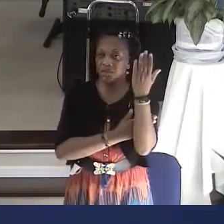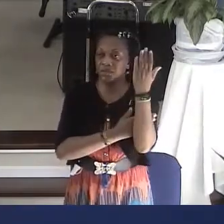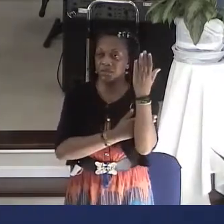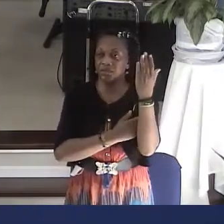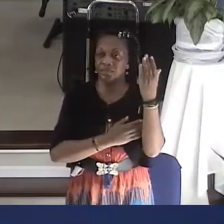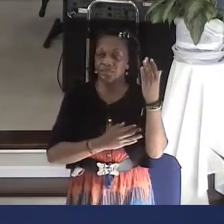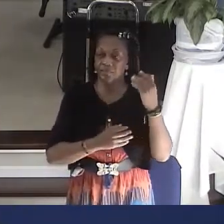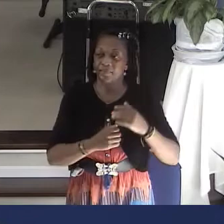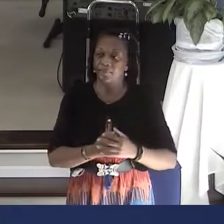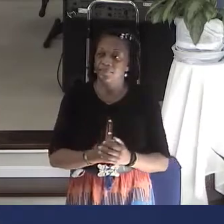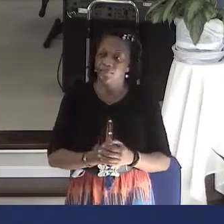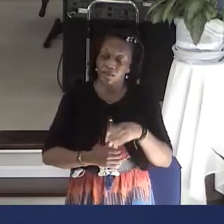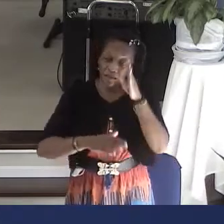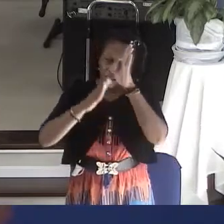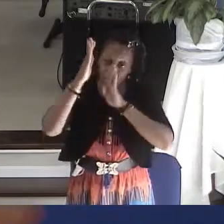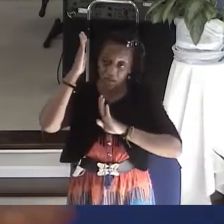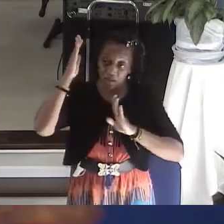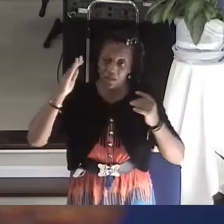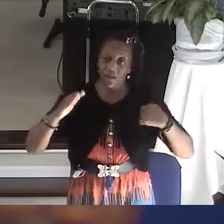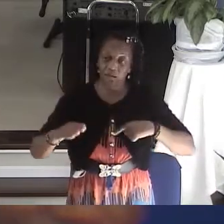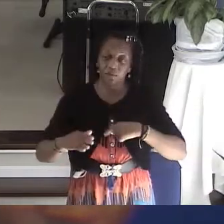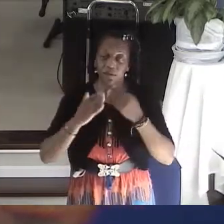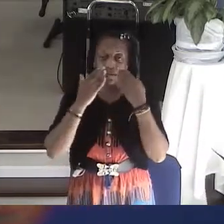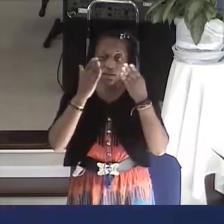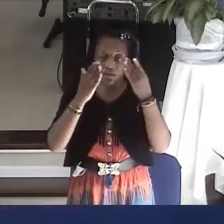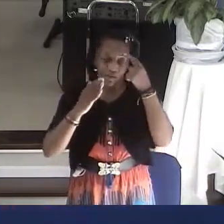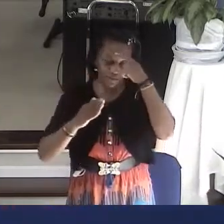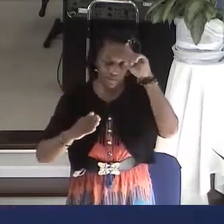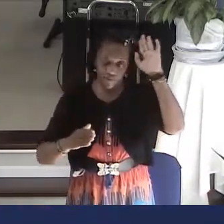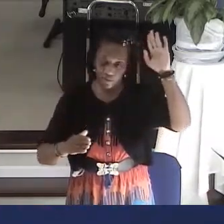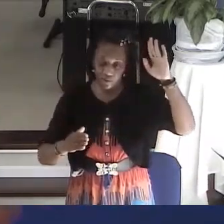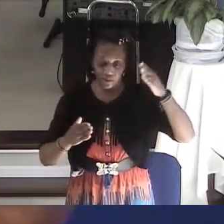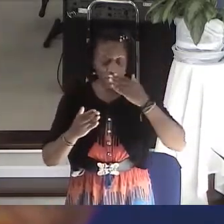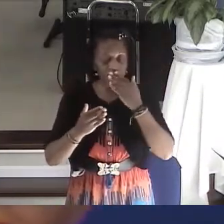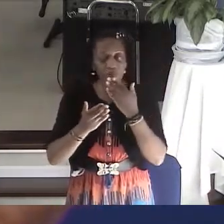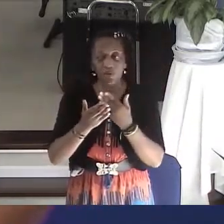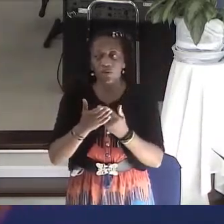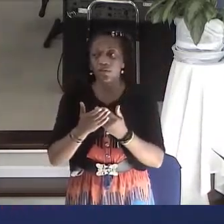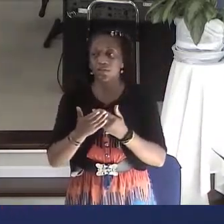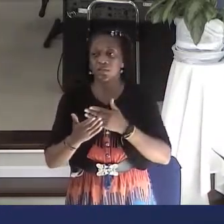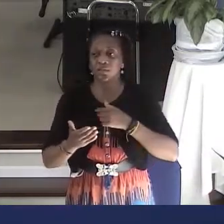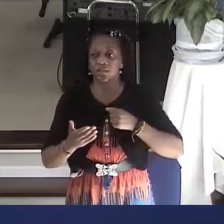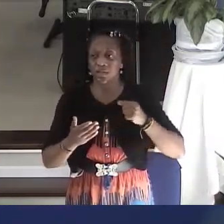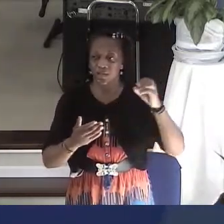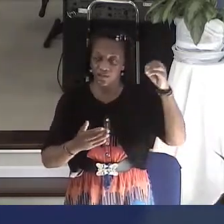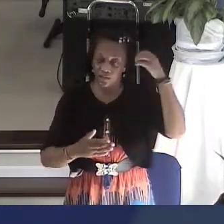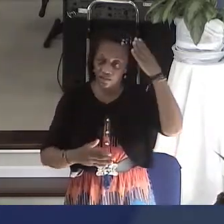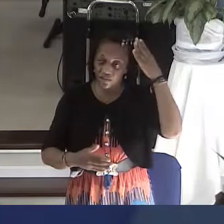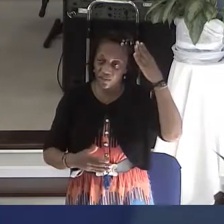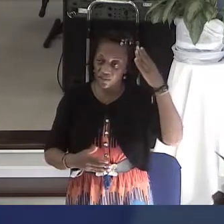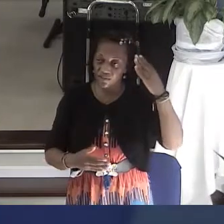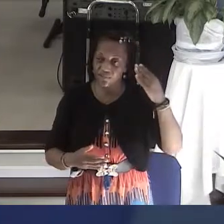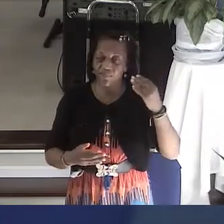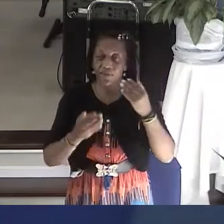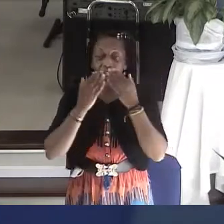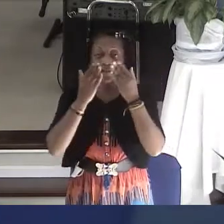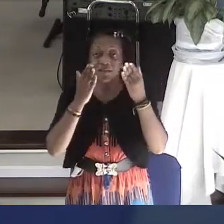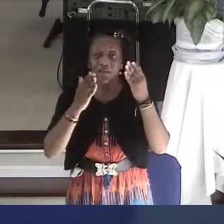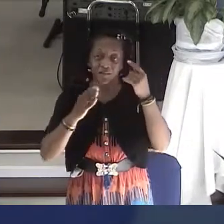you for your goodness and your grace. We thank you for the air we breathe. We thank you for the rain and the